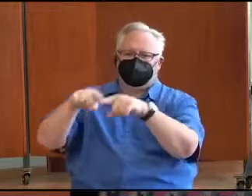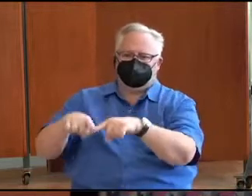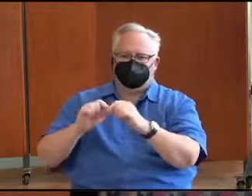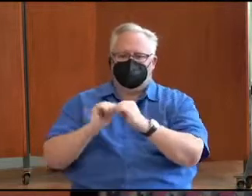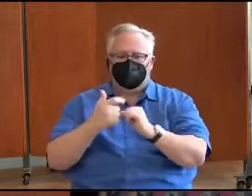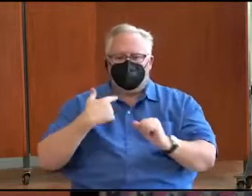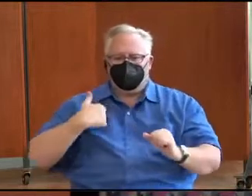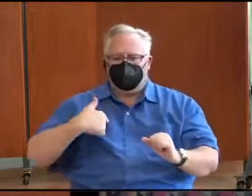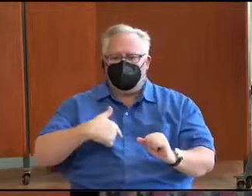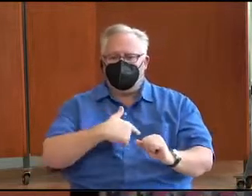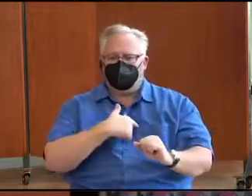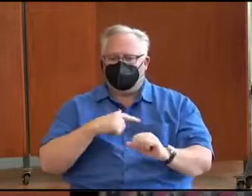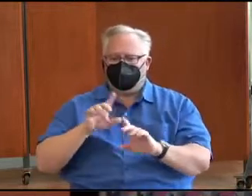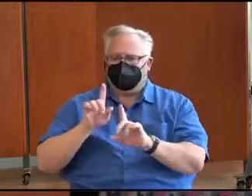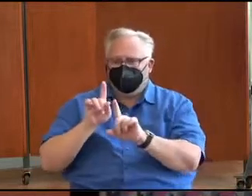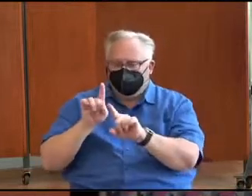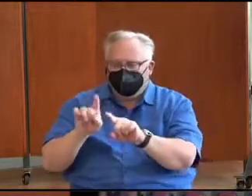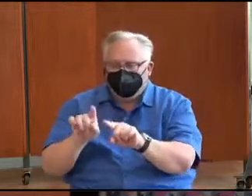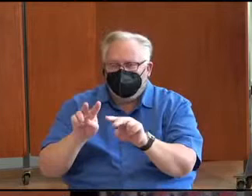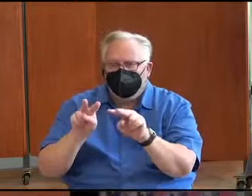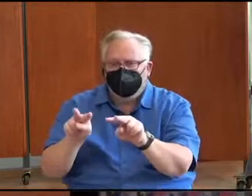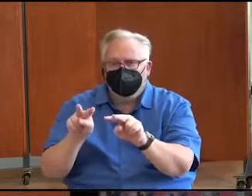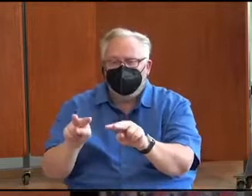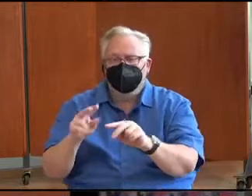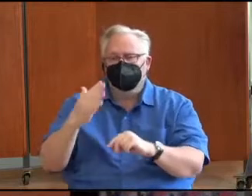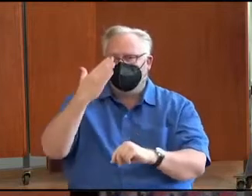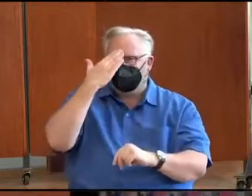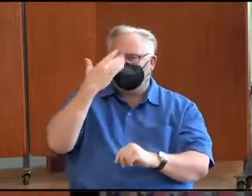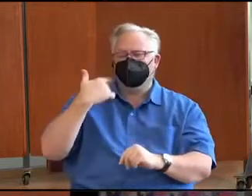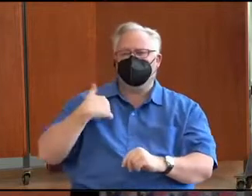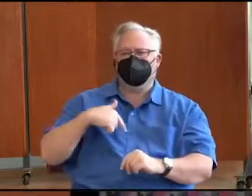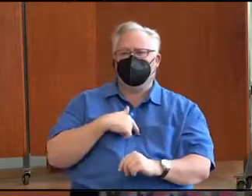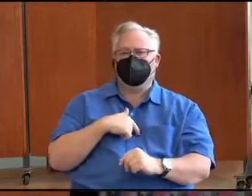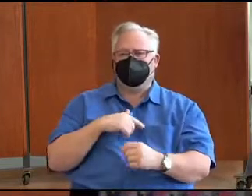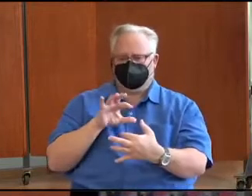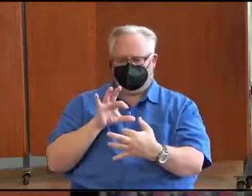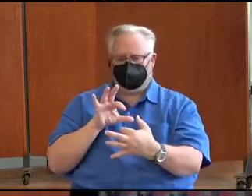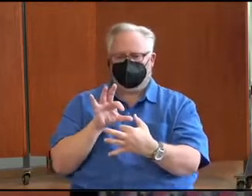lean into the knowledge that we belong to each other,